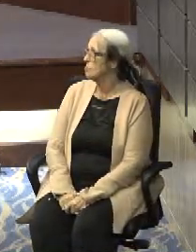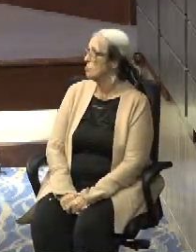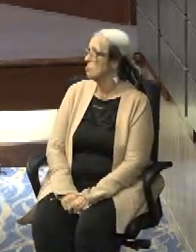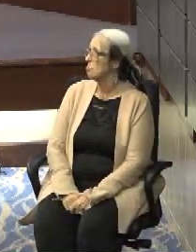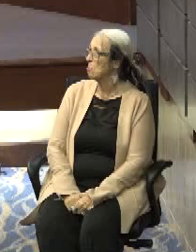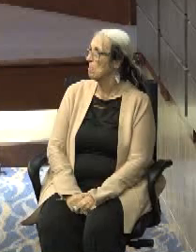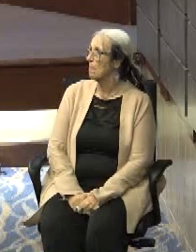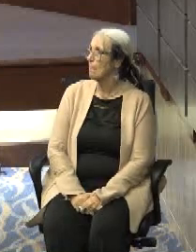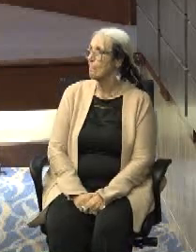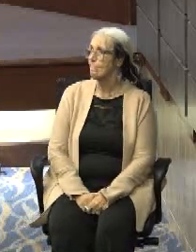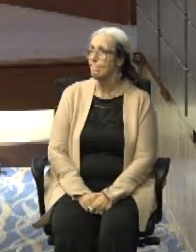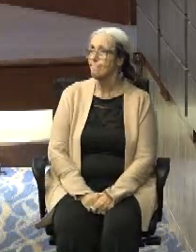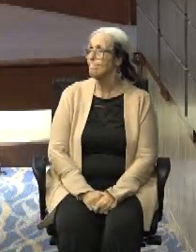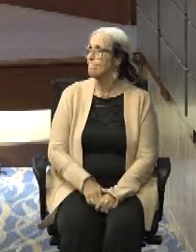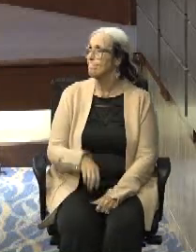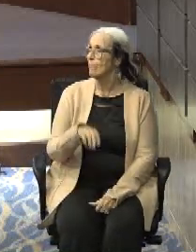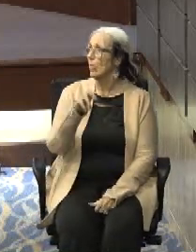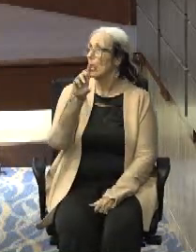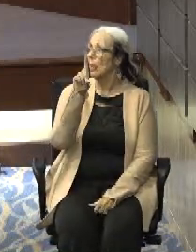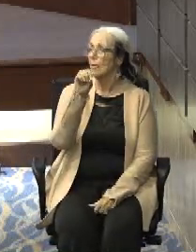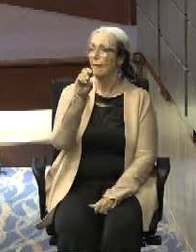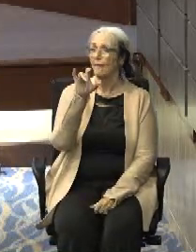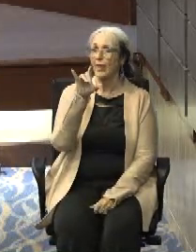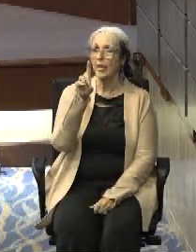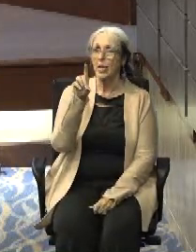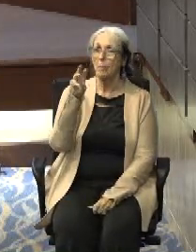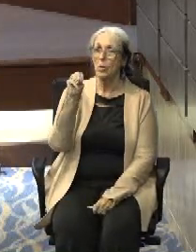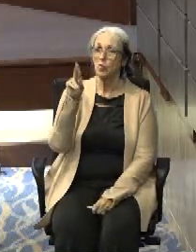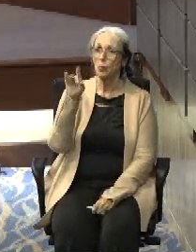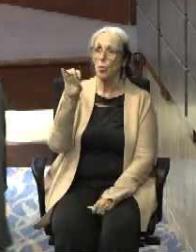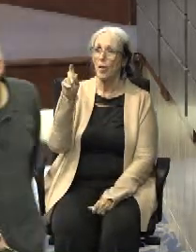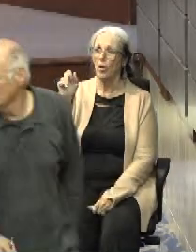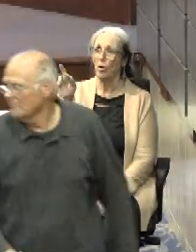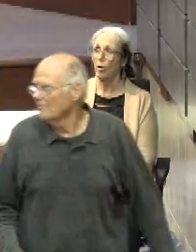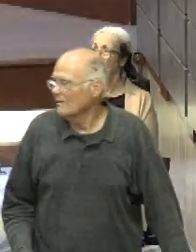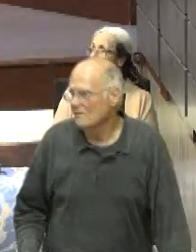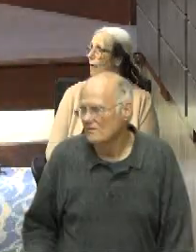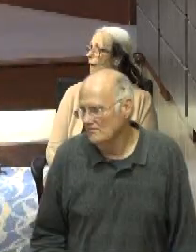have David Nushinwander. If I mispronounced that, I apologize.